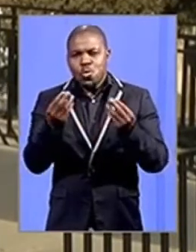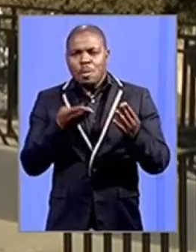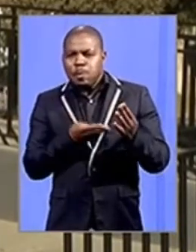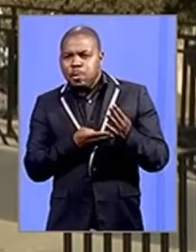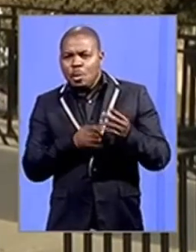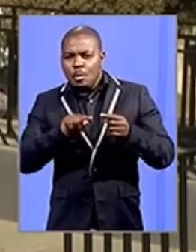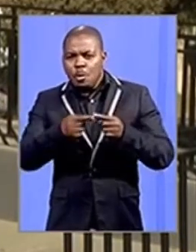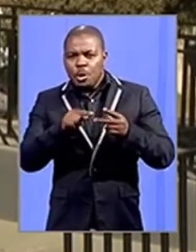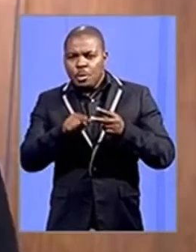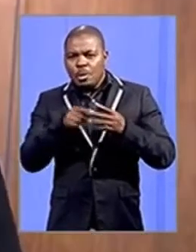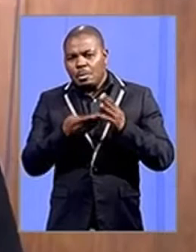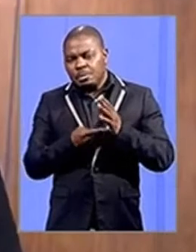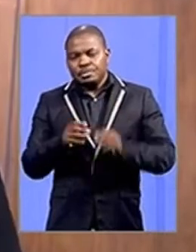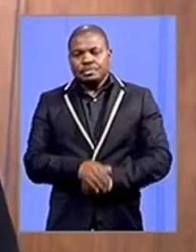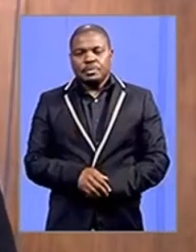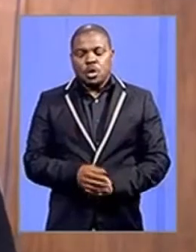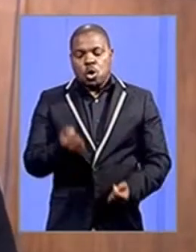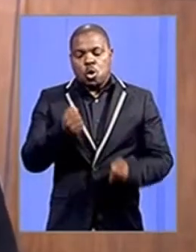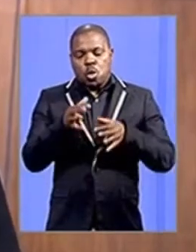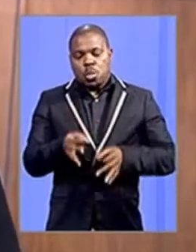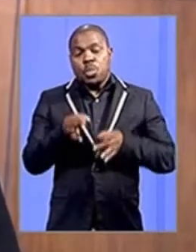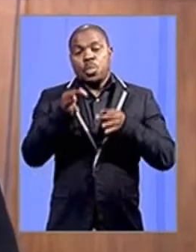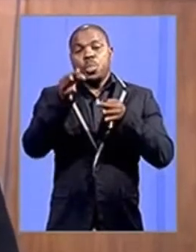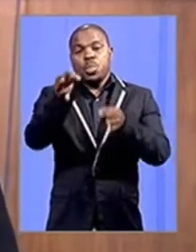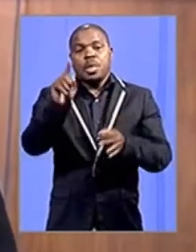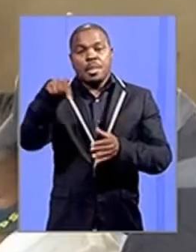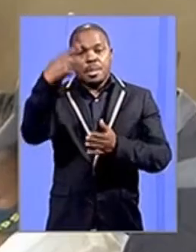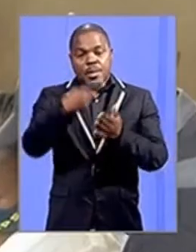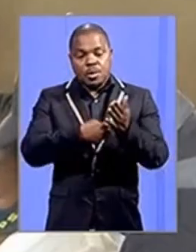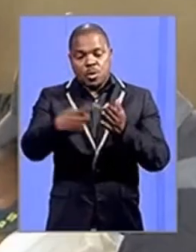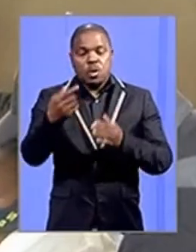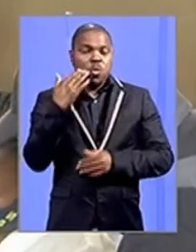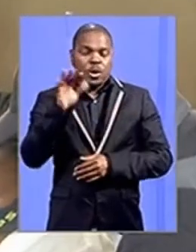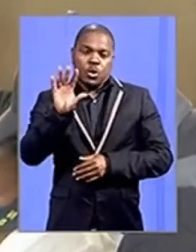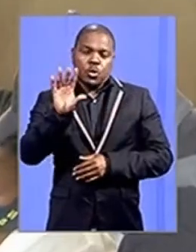dintlha tse ding tse ntšha. Molato o šuthišitšwe go fihla beke e tlago ka Labobedi.